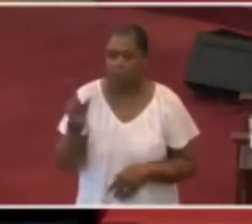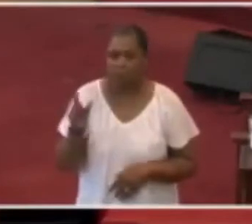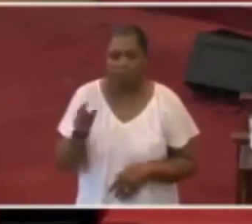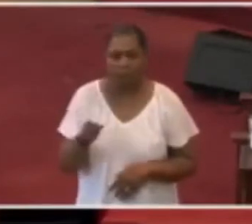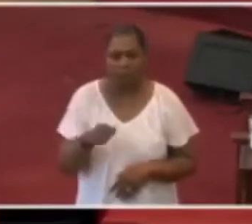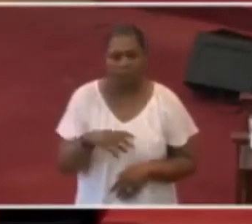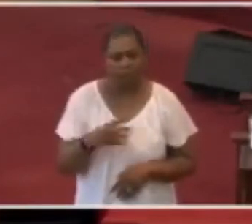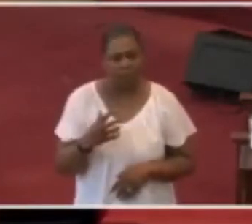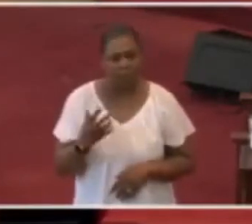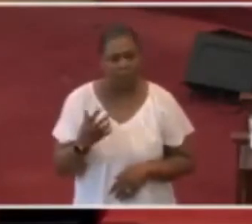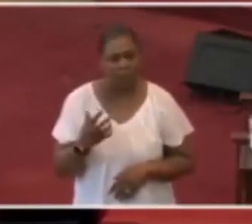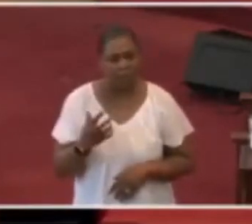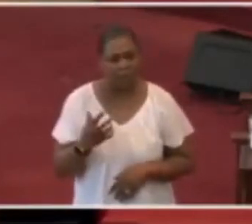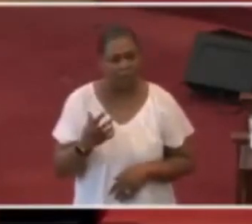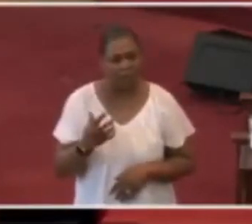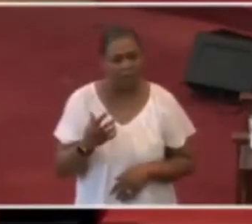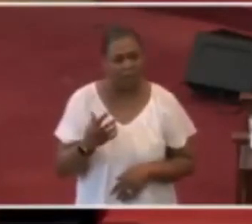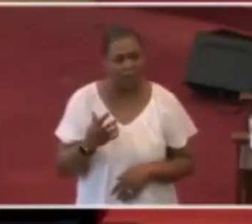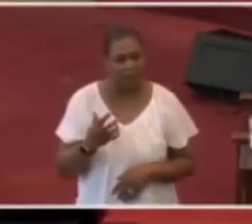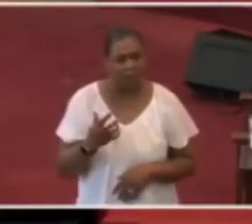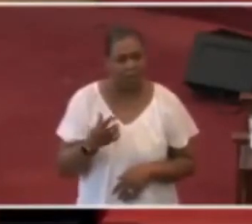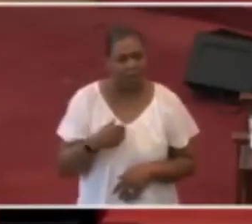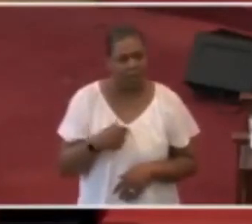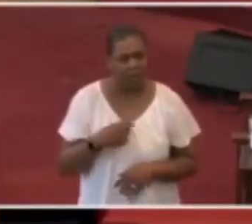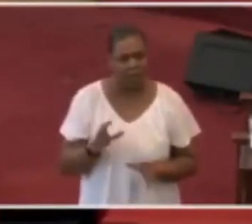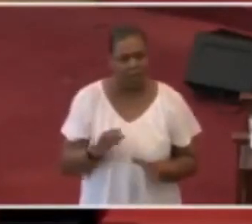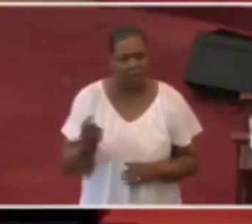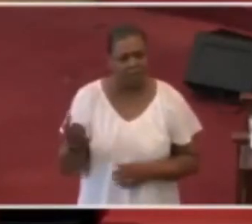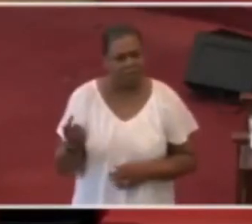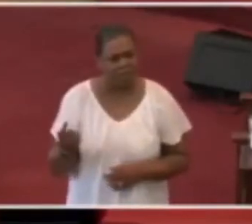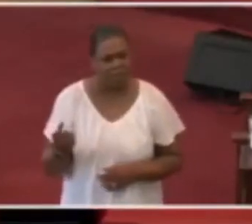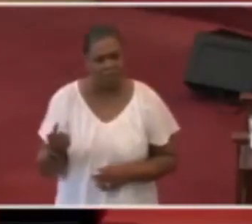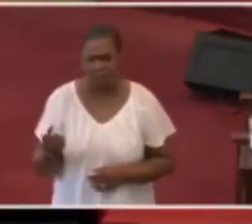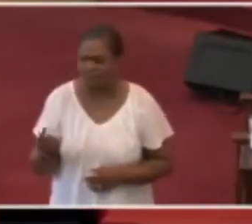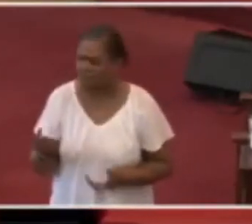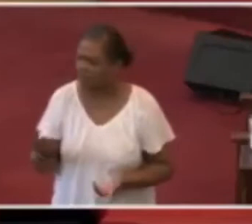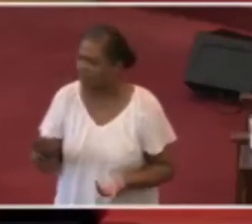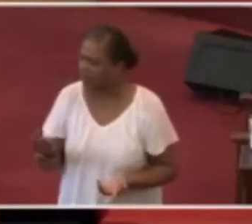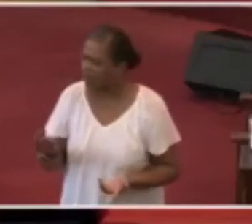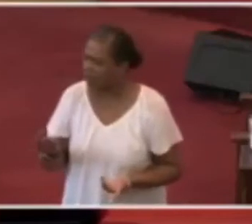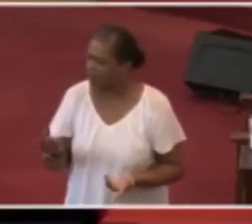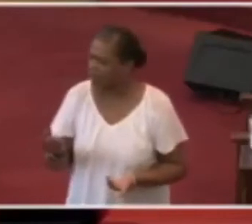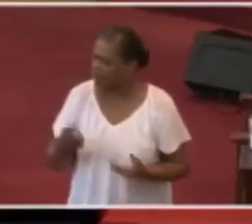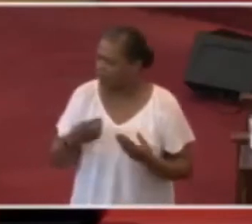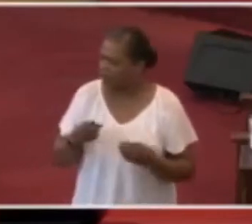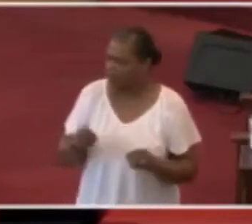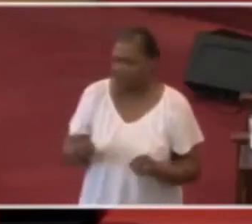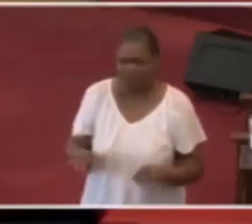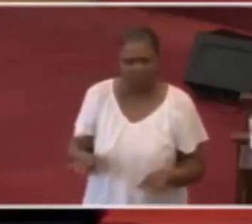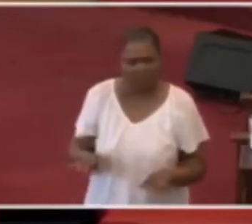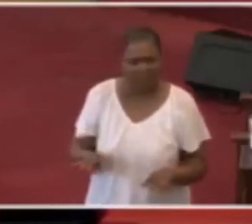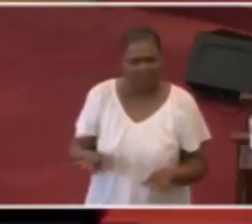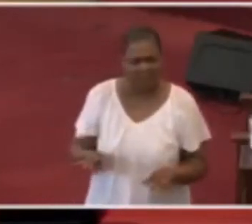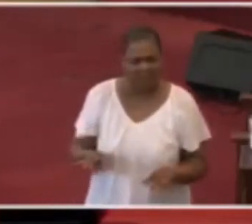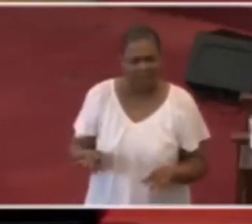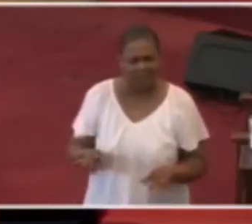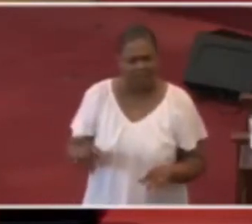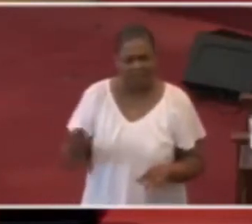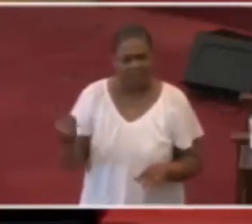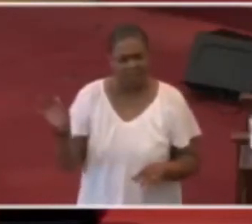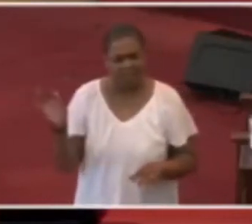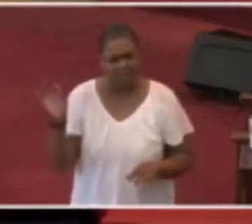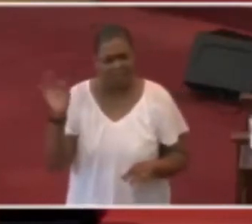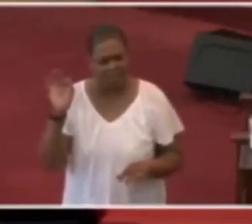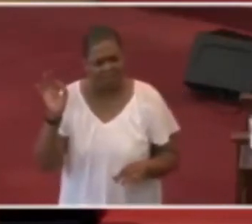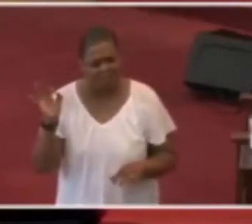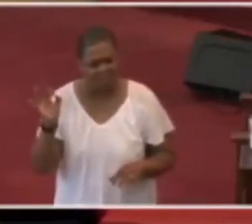Y'all, are you mad at me? Did I do something to y'all? Okay, you don't like the sermon? The introduction